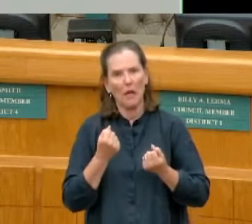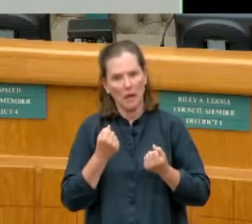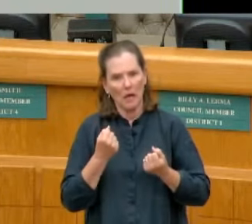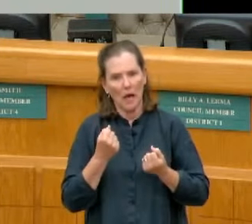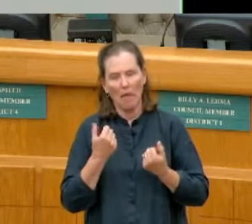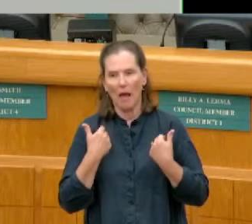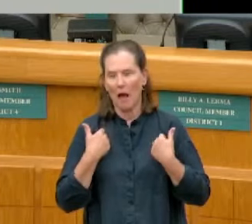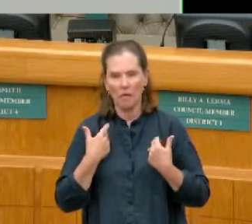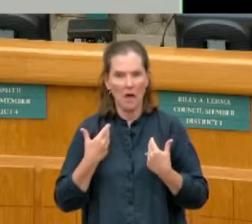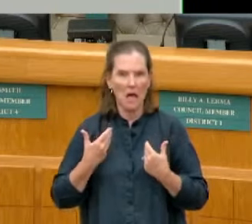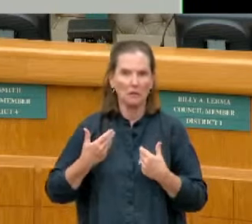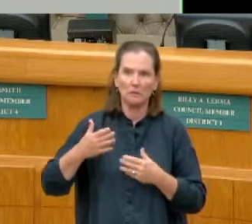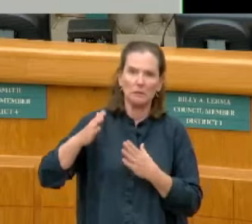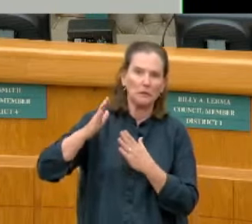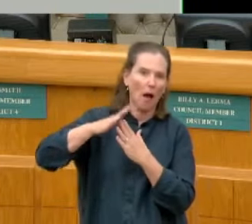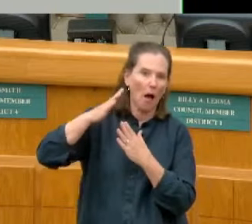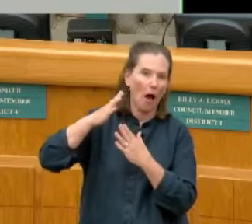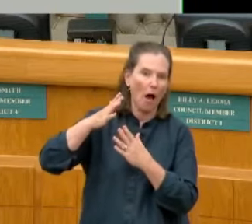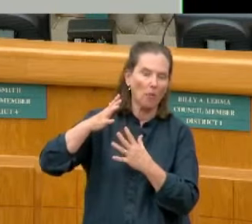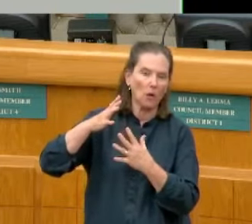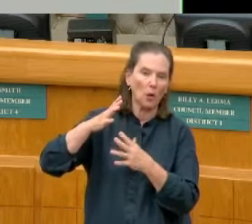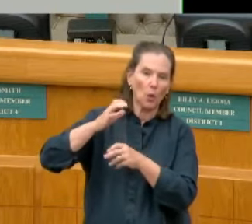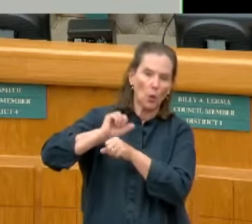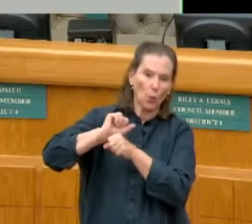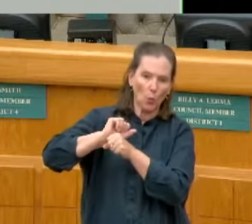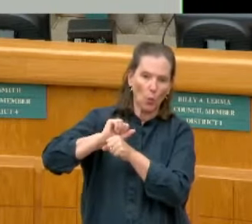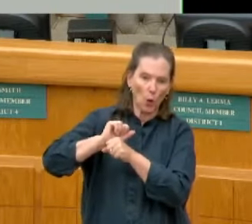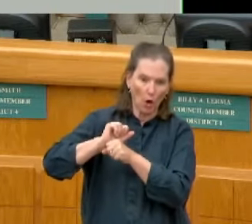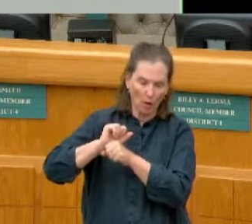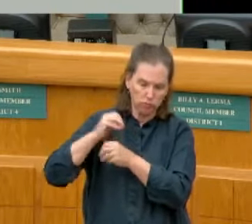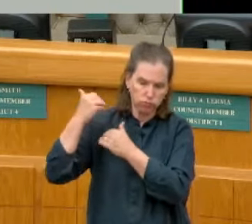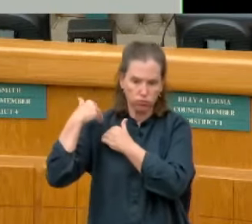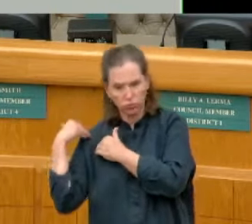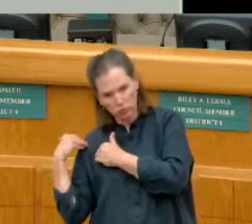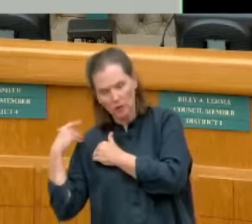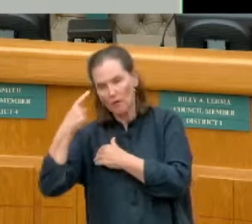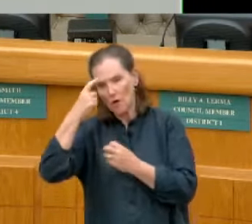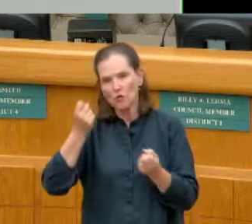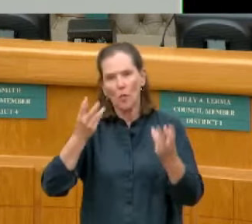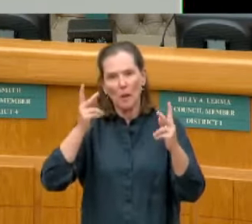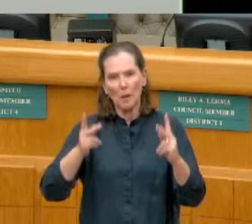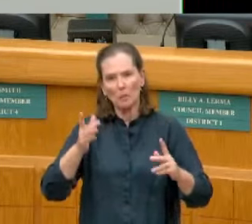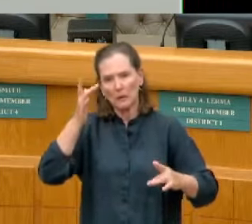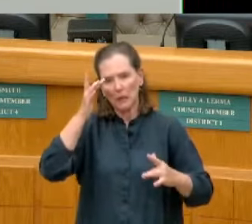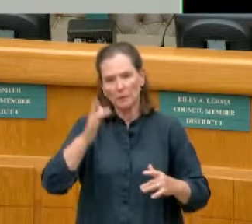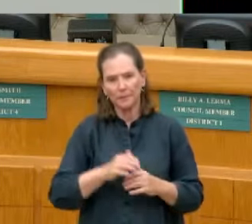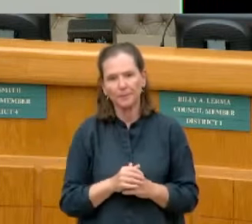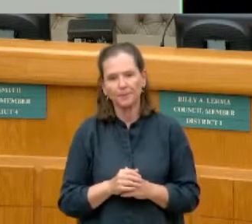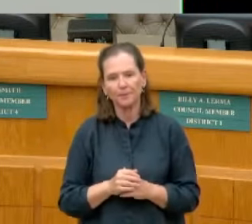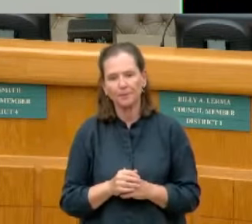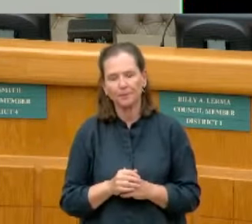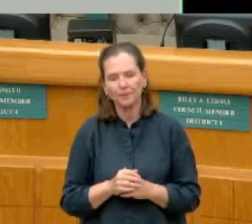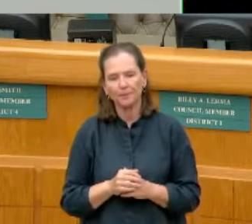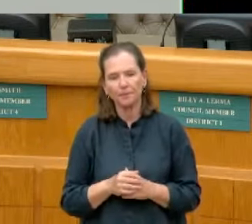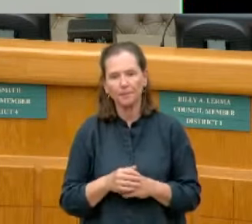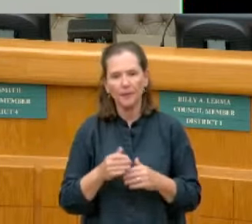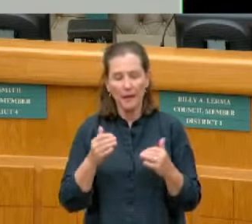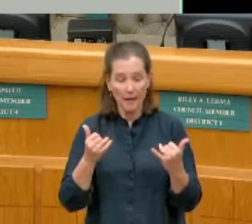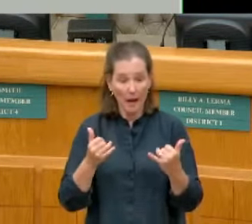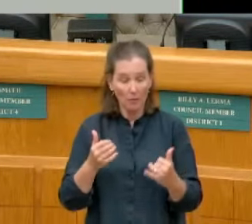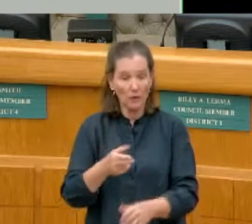load of COVID-19 relative to other parts of the state. Next slide. The hospital vacancy is at the